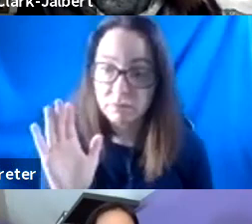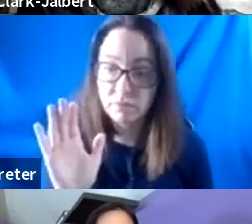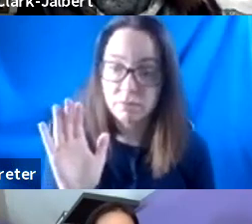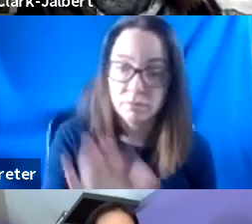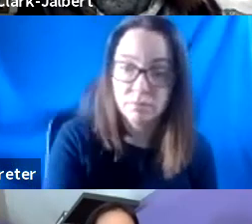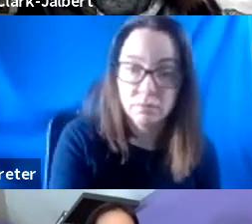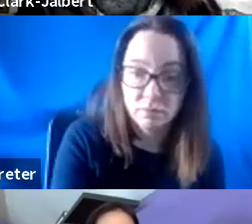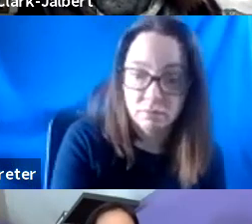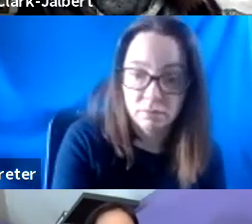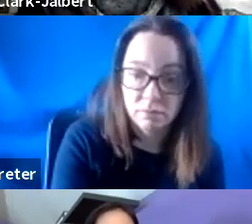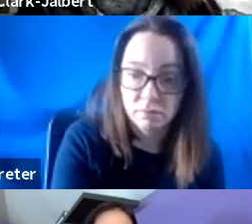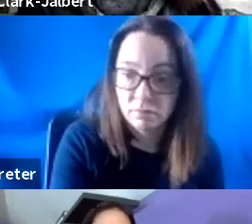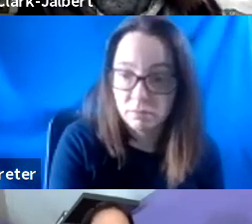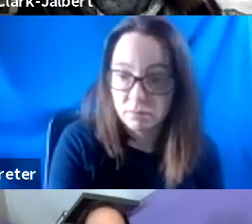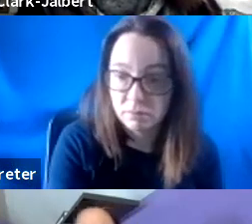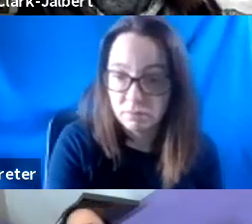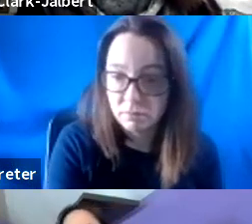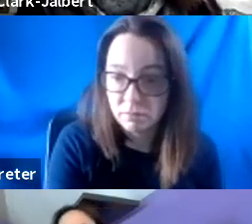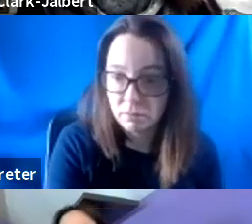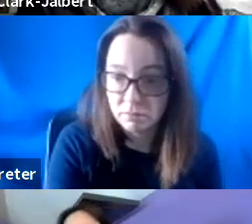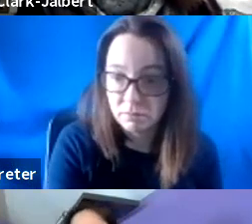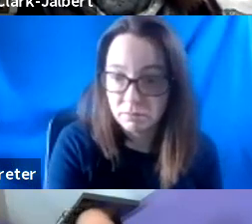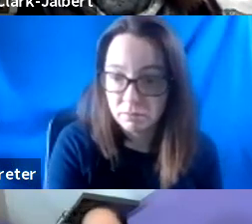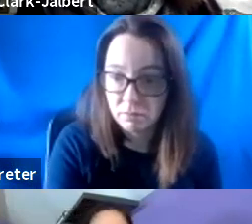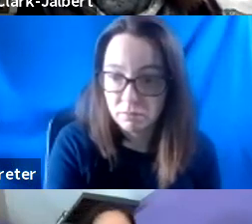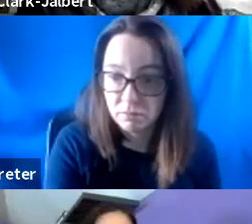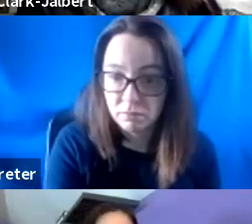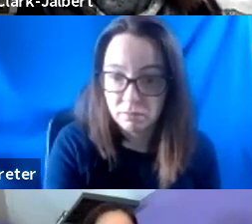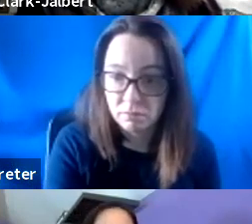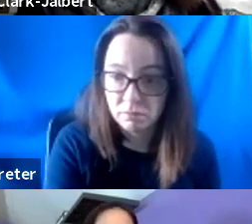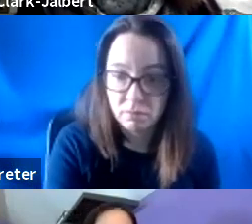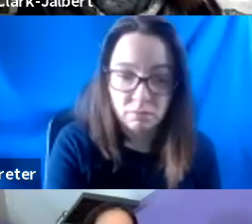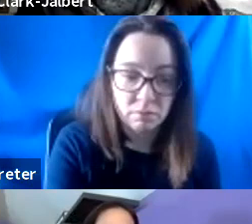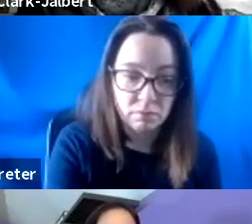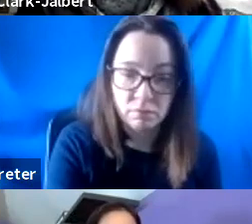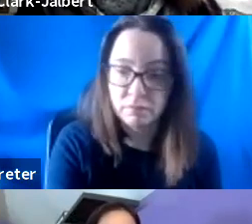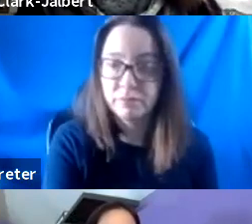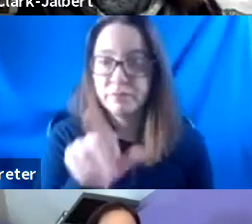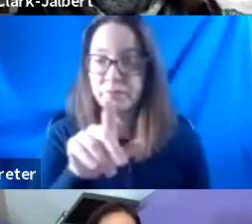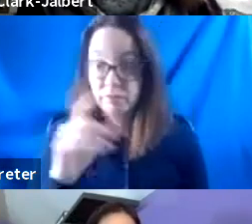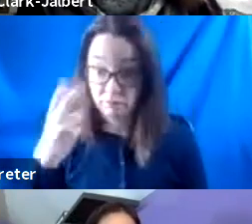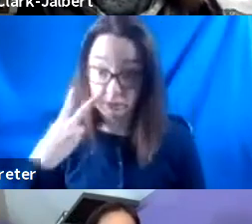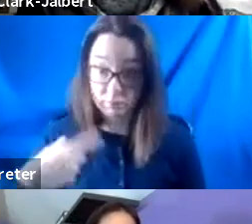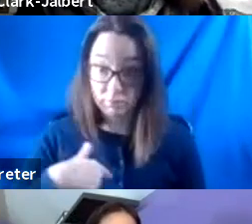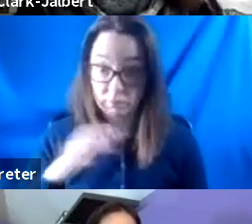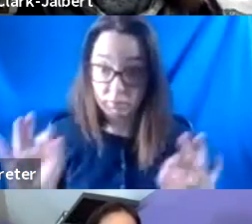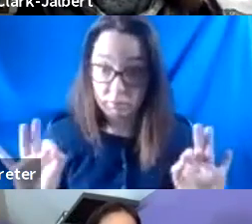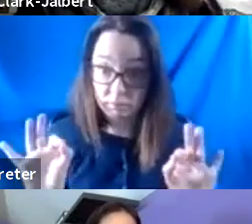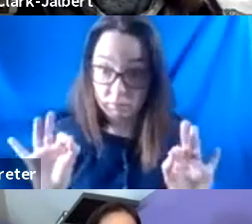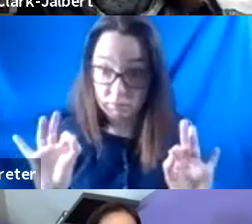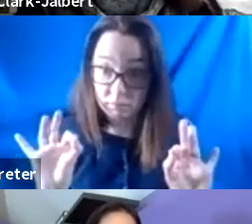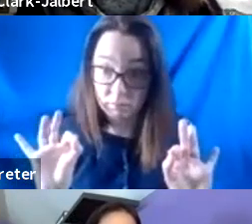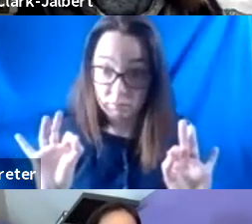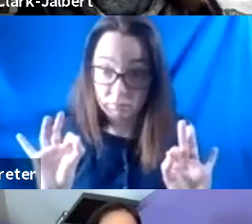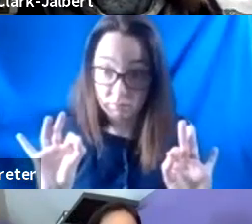Hi, Deborah. I was asked to remind the group about taking attendance. Oh, thank you. And I want to role model an I